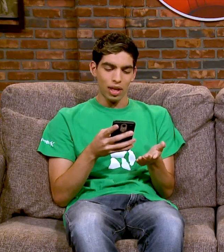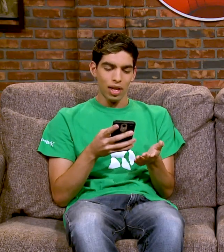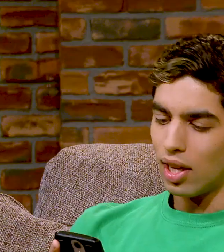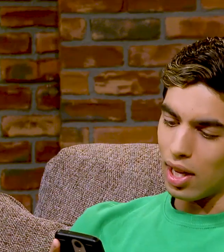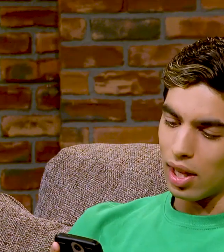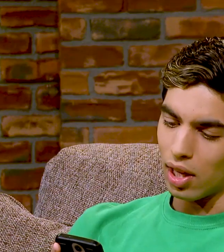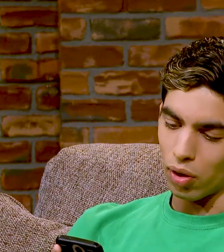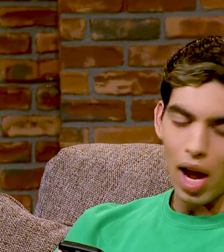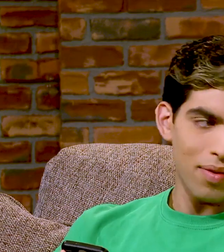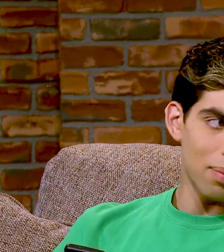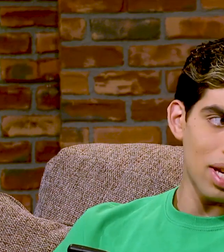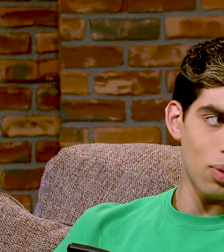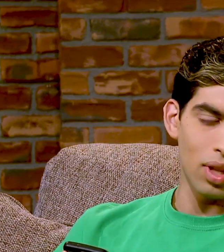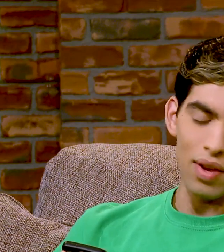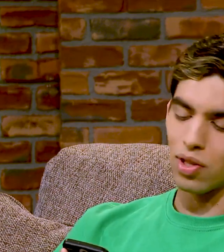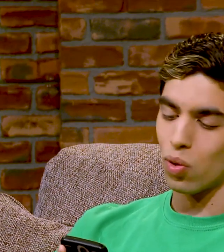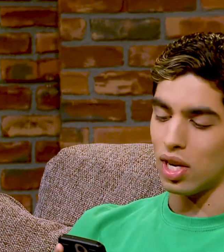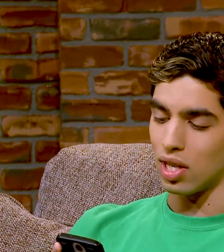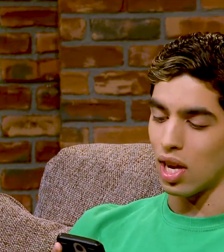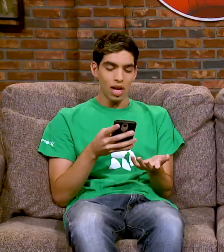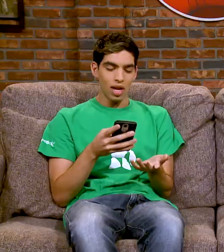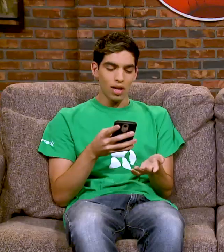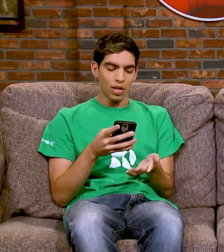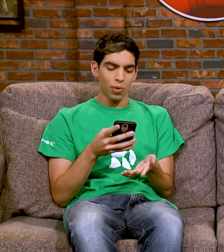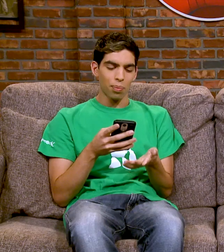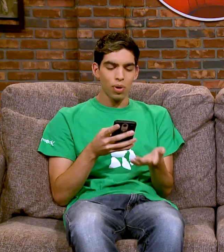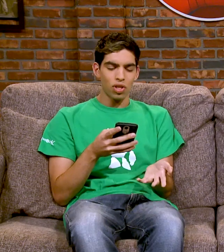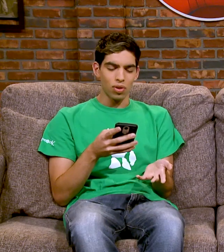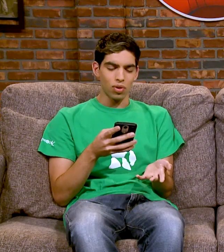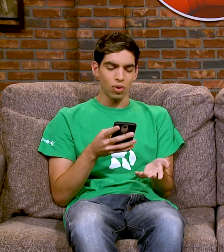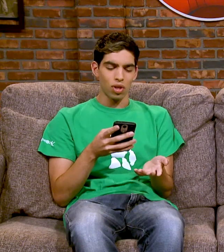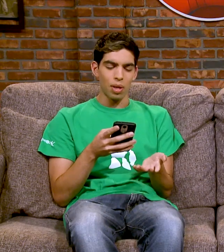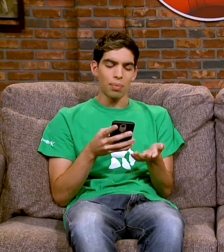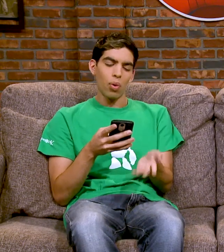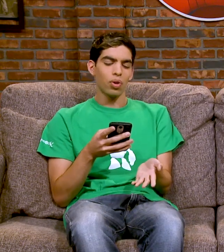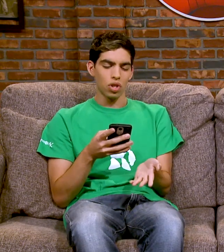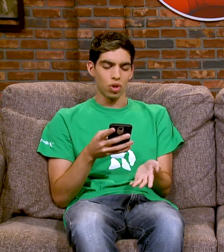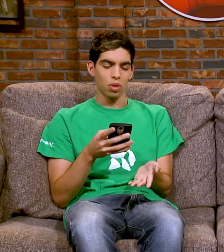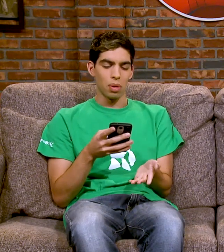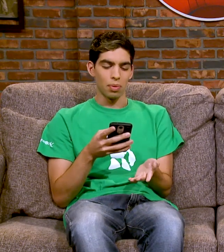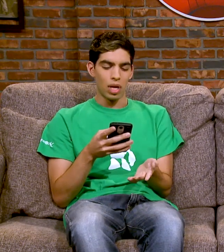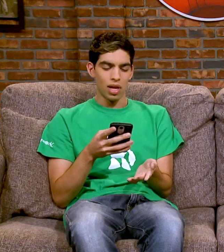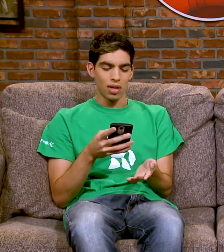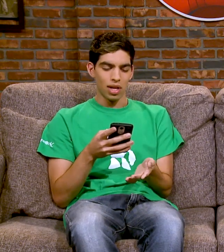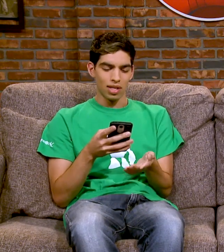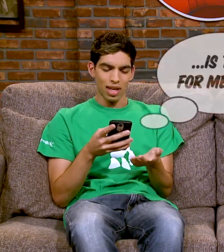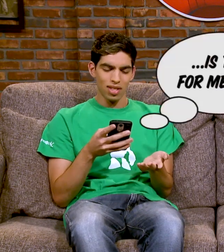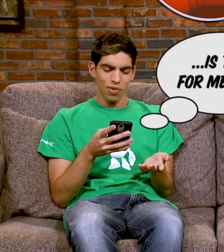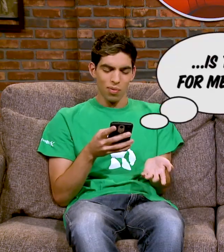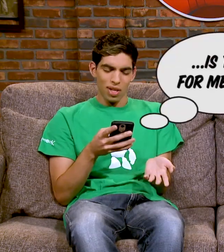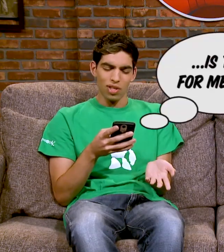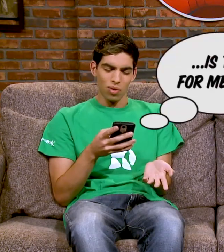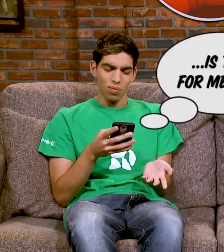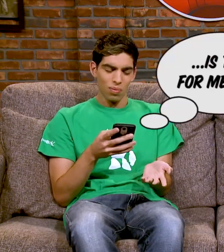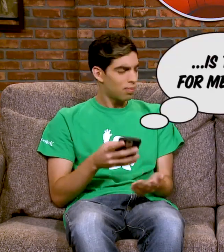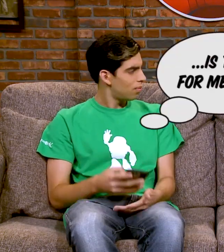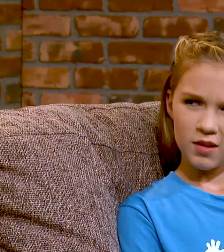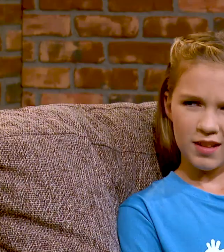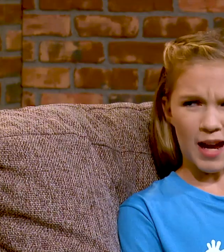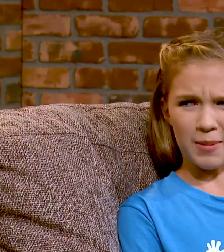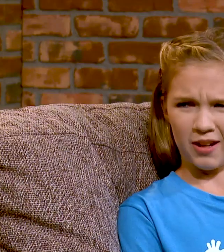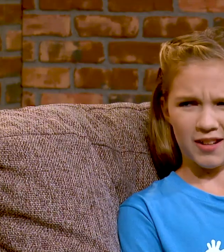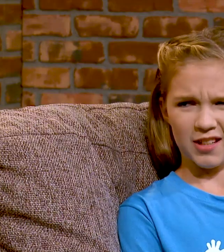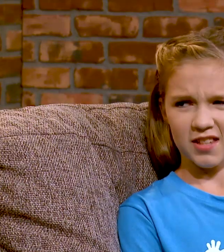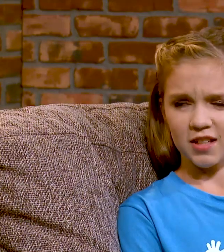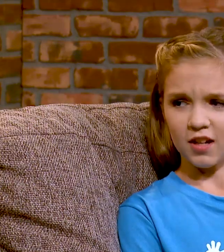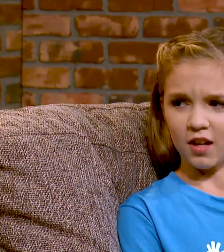Bible, like healing or having peace when life is crazy, is for preachers or important church people. Is that stuff for me too?